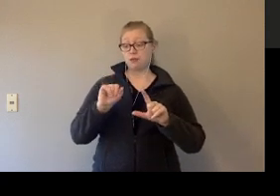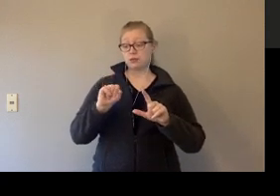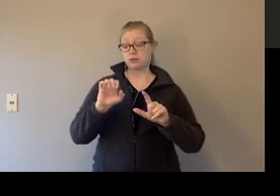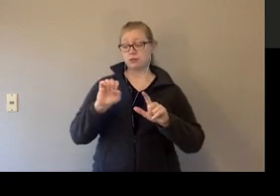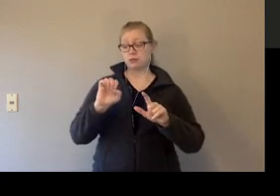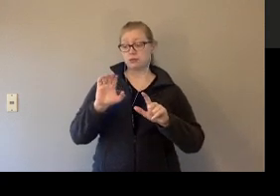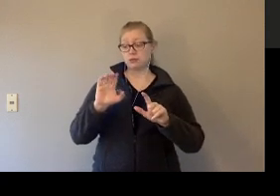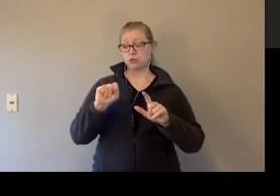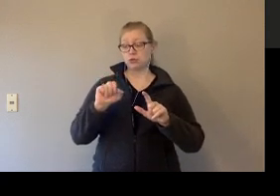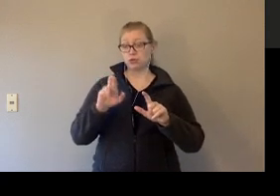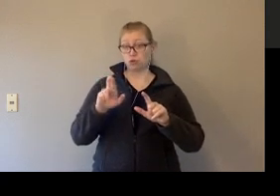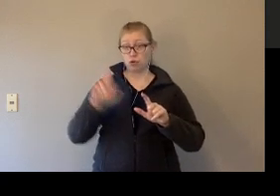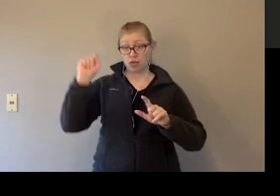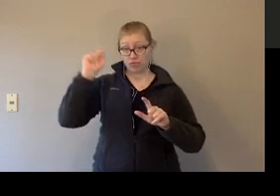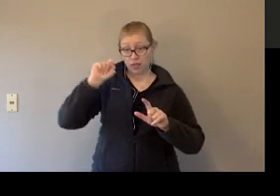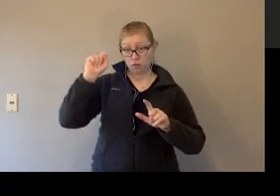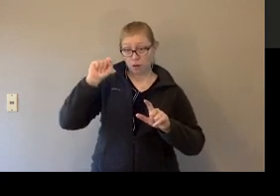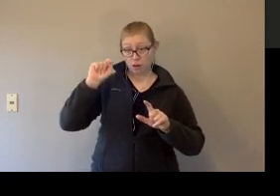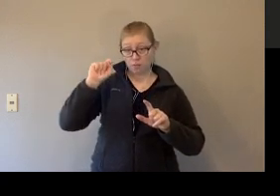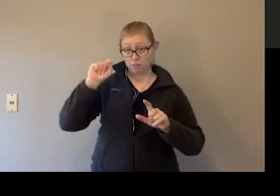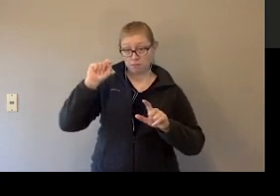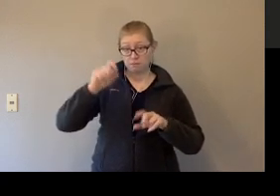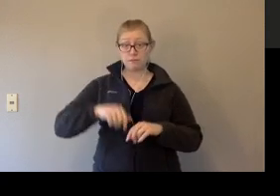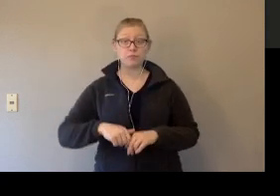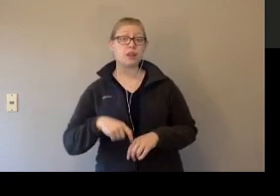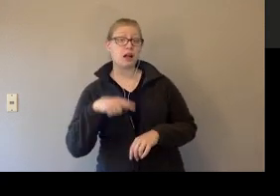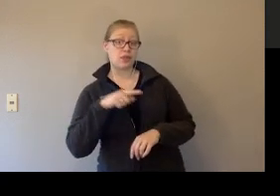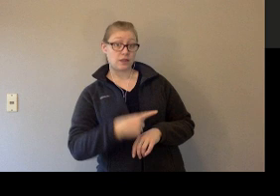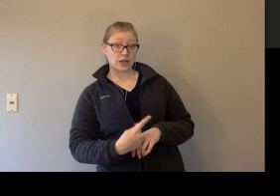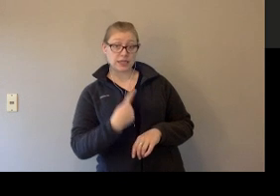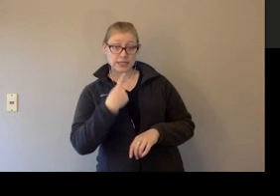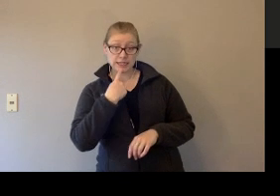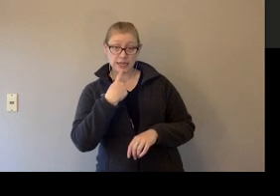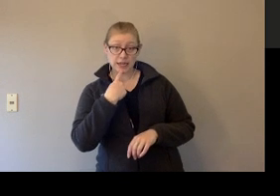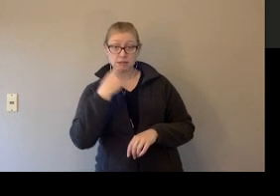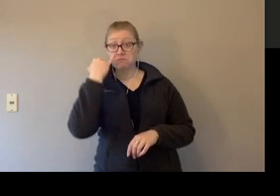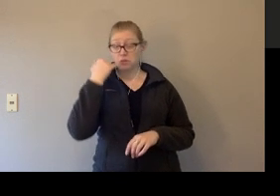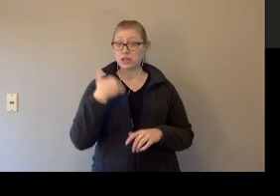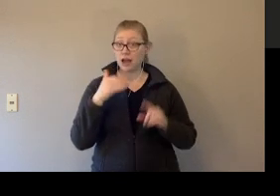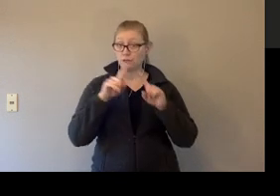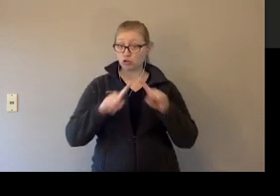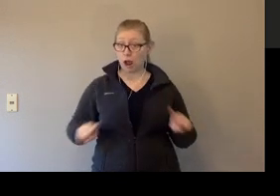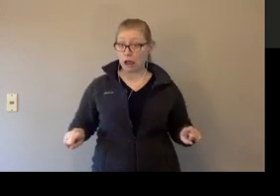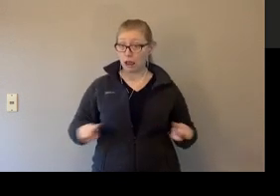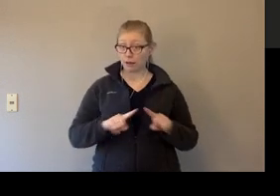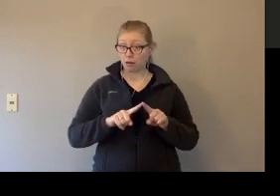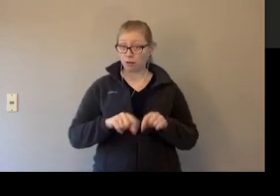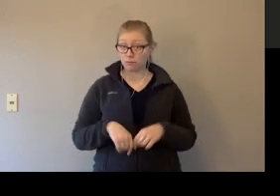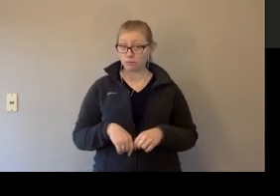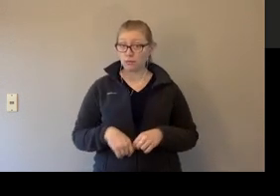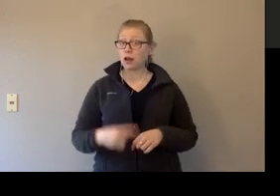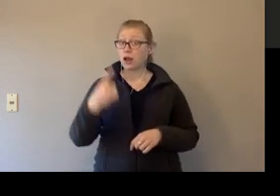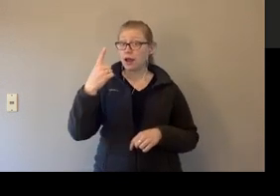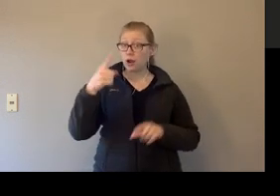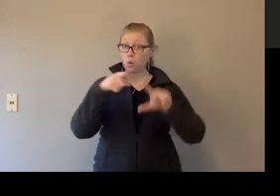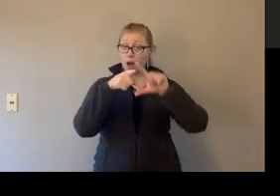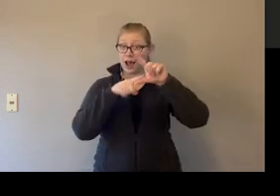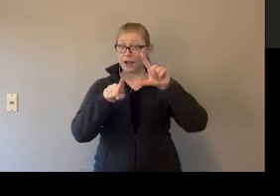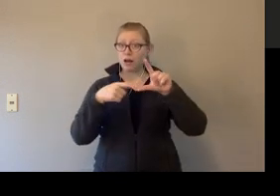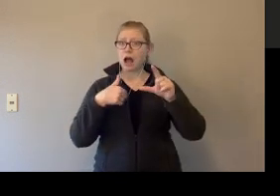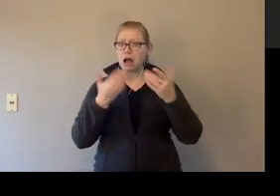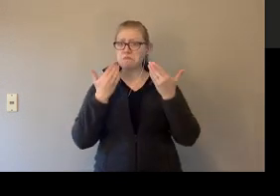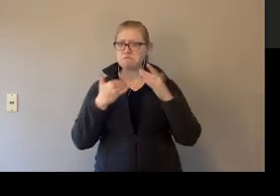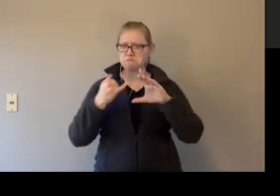going to use. And this theorem says that if I have a triangle, ABC, and I bisect one of the angles with